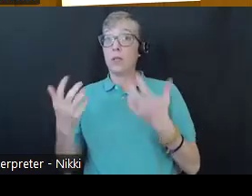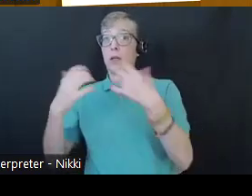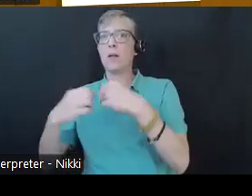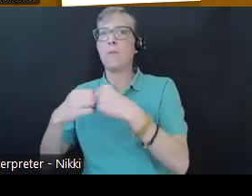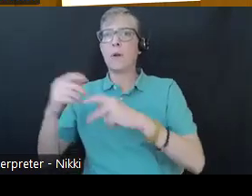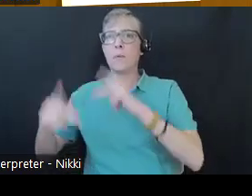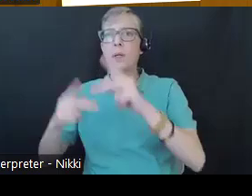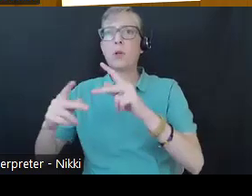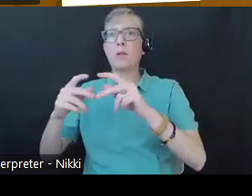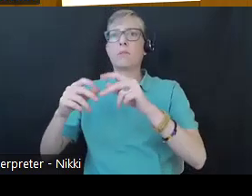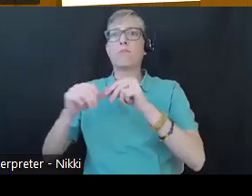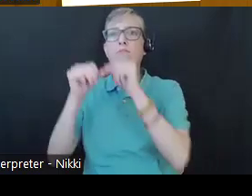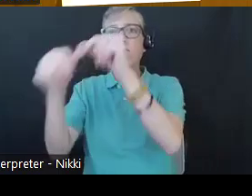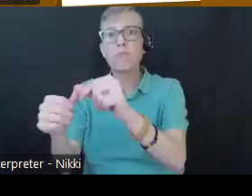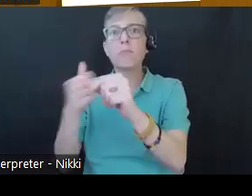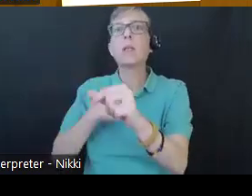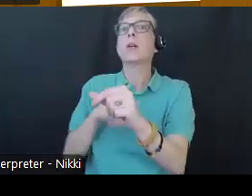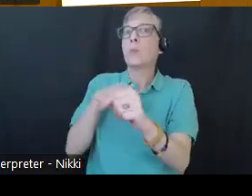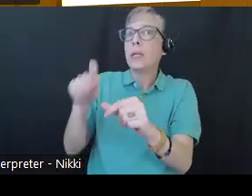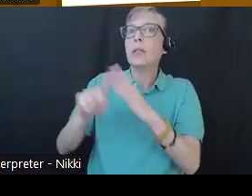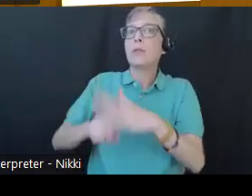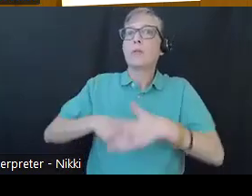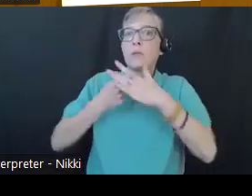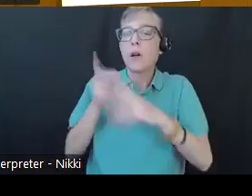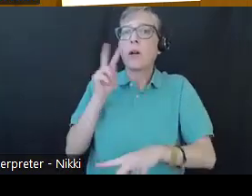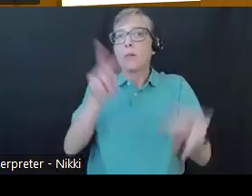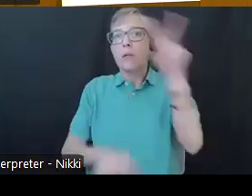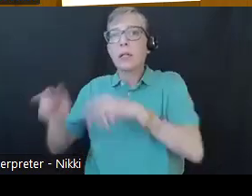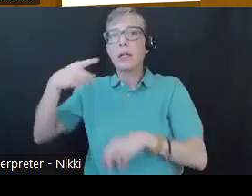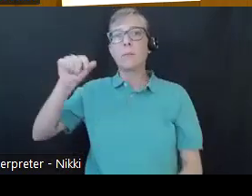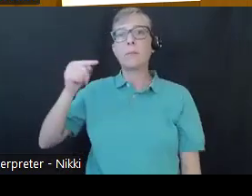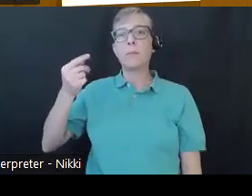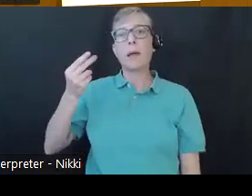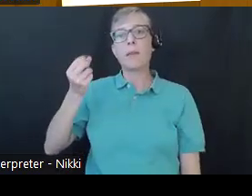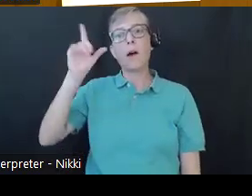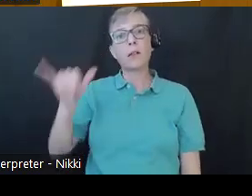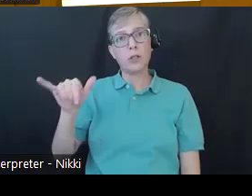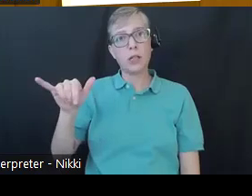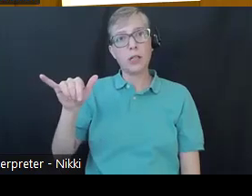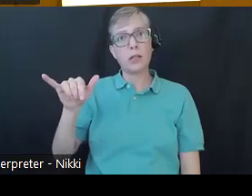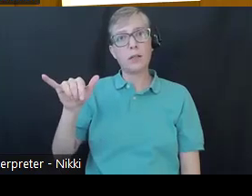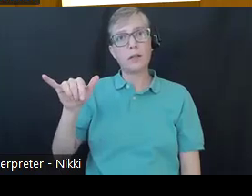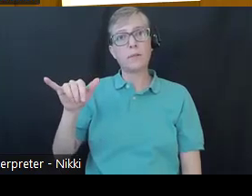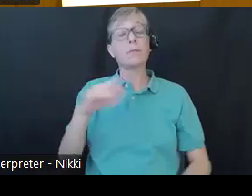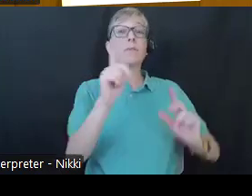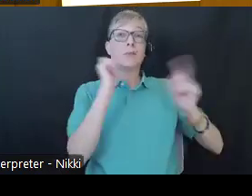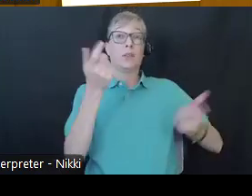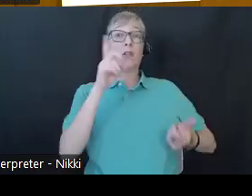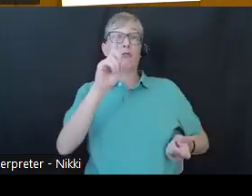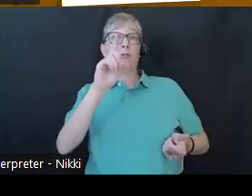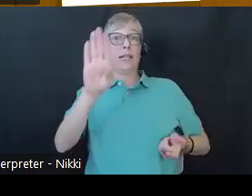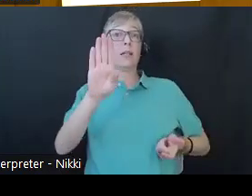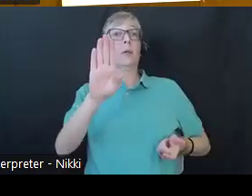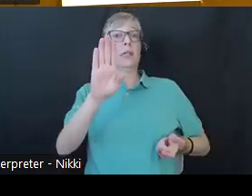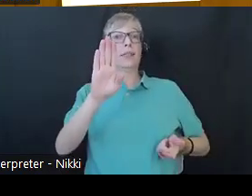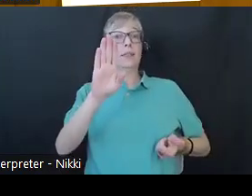pathology. The development of large databases allowed us to gather this information, and we were able to finally look